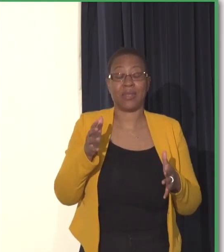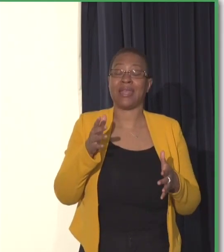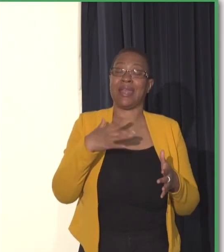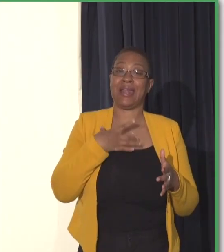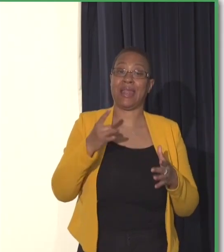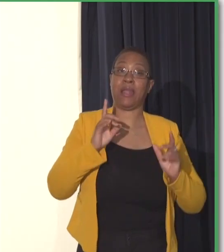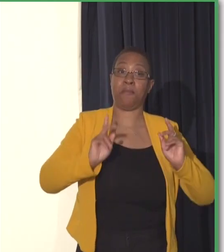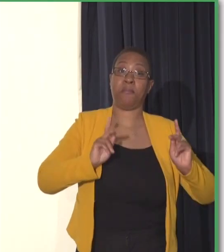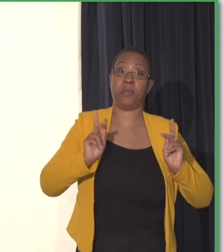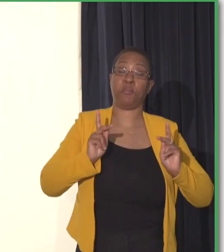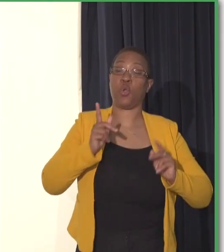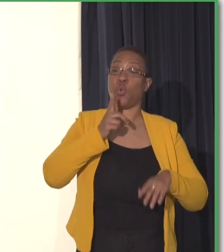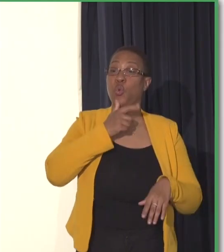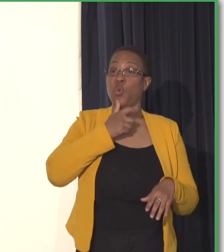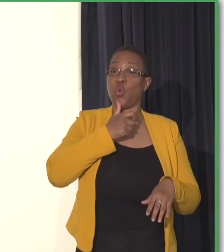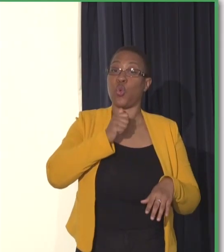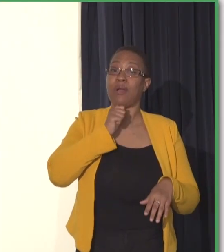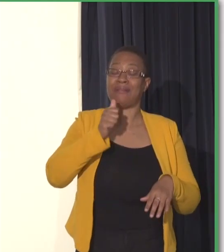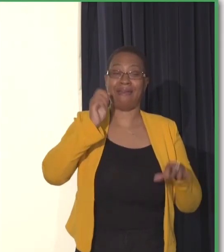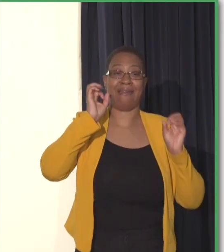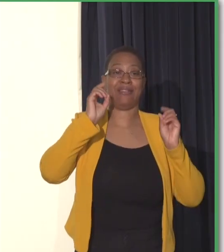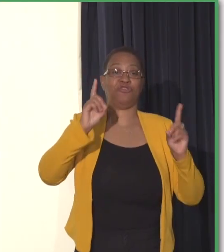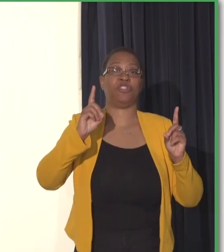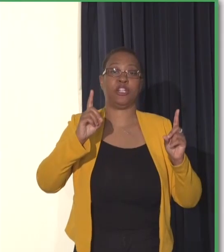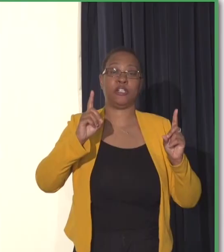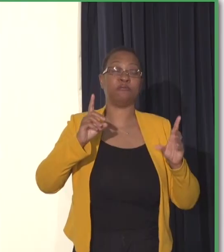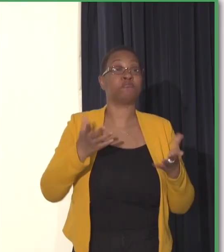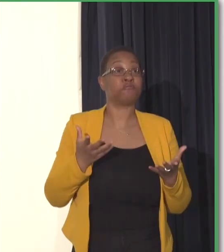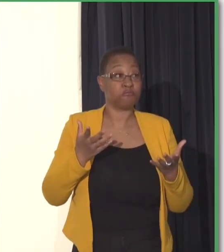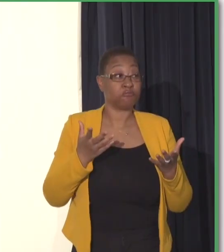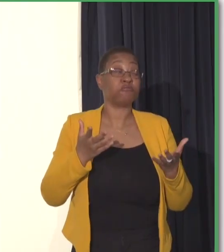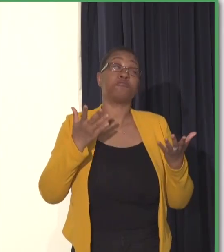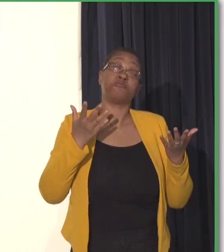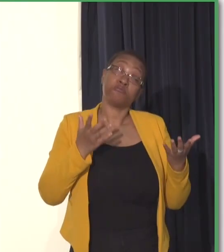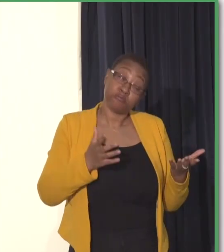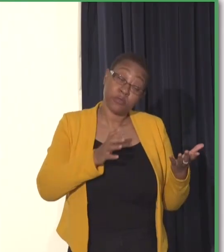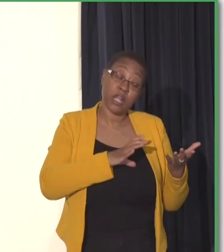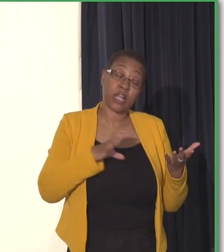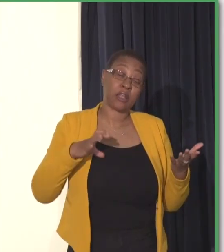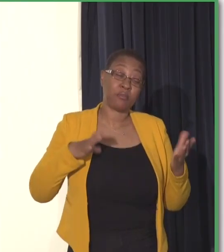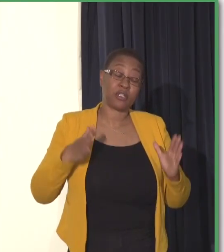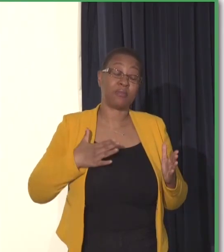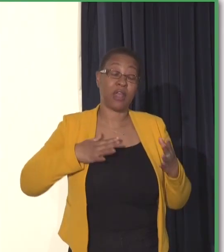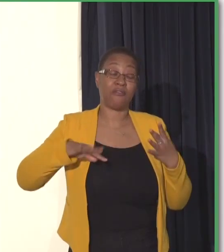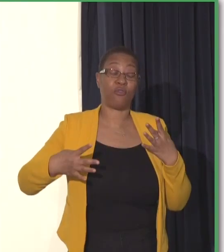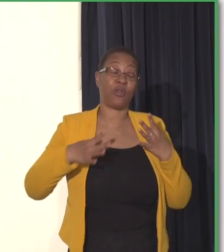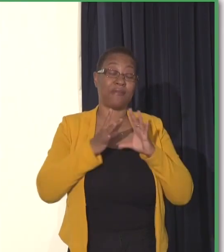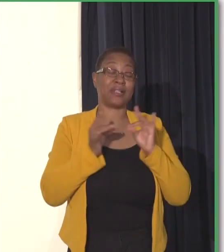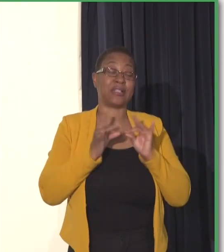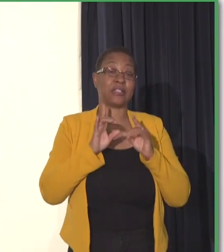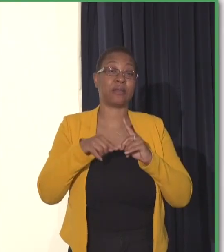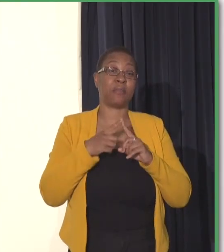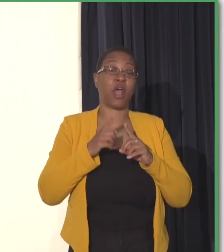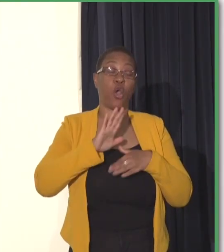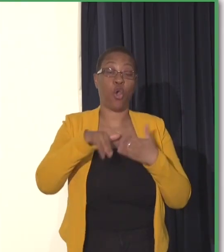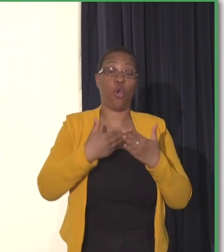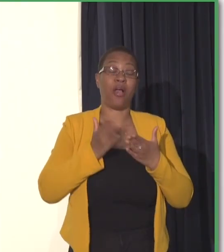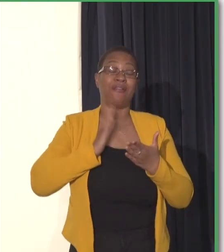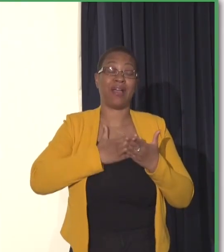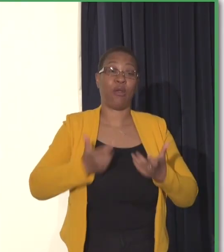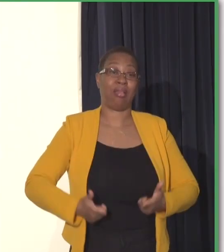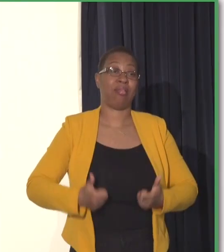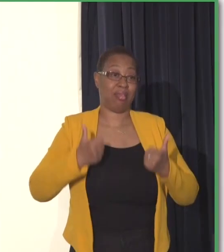likes people who are not educated. Commissioners, my fourth statement is about all of our